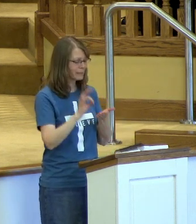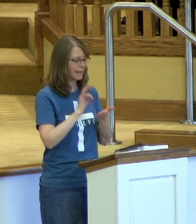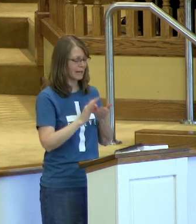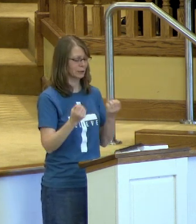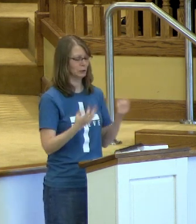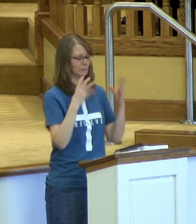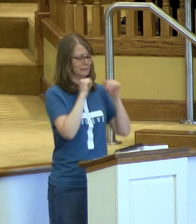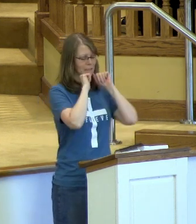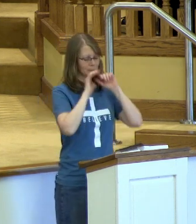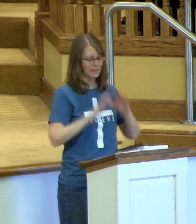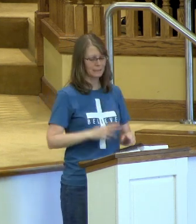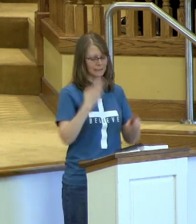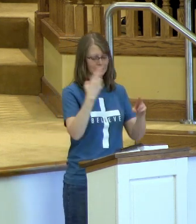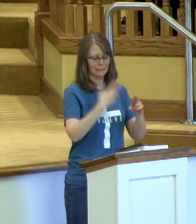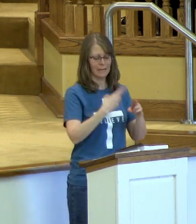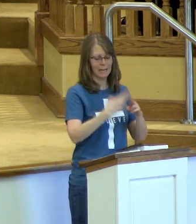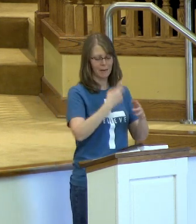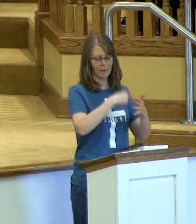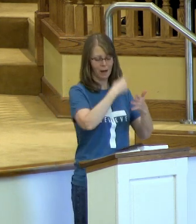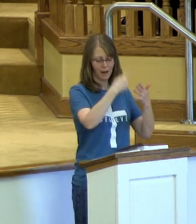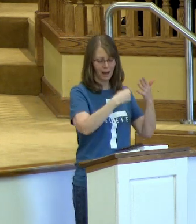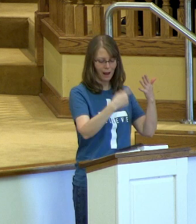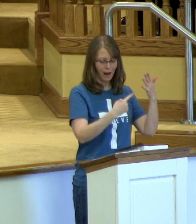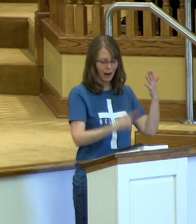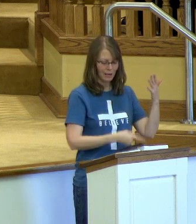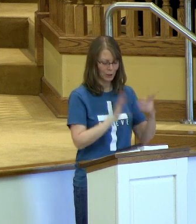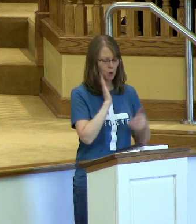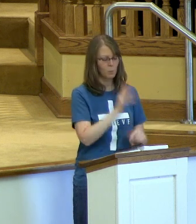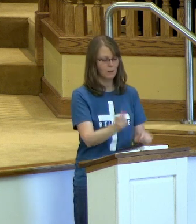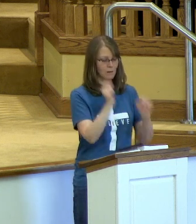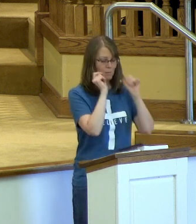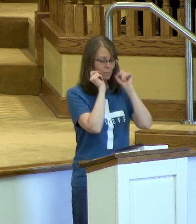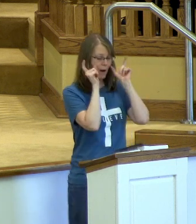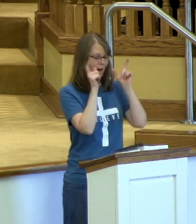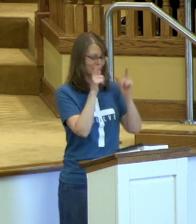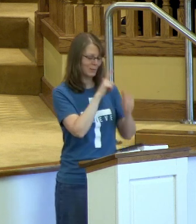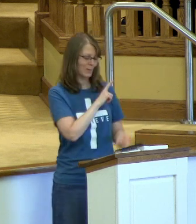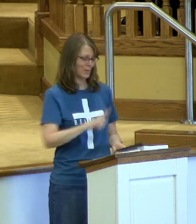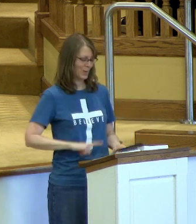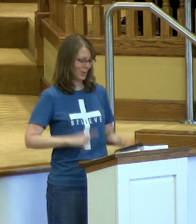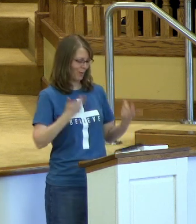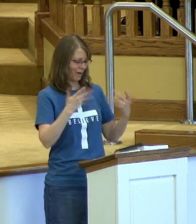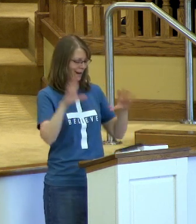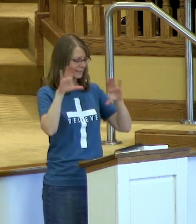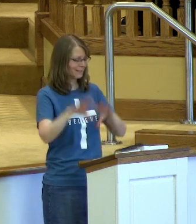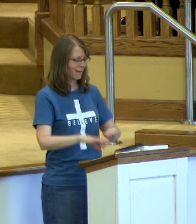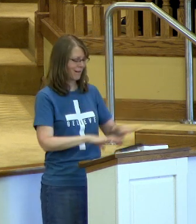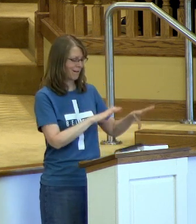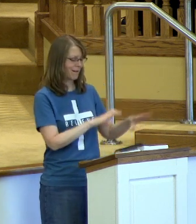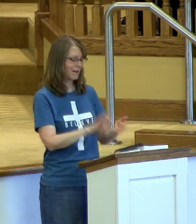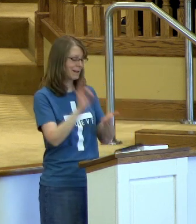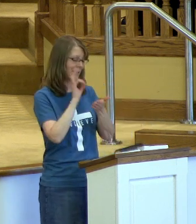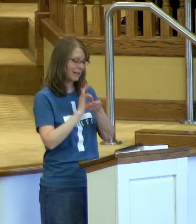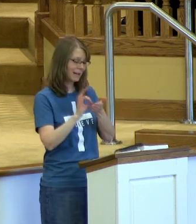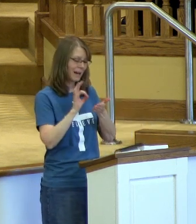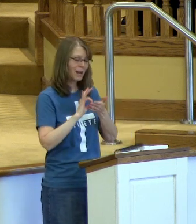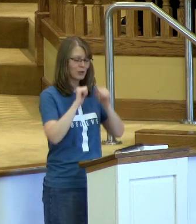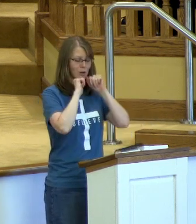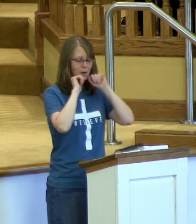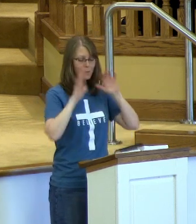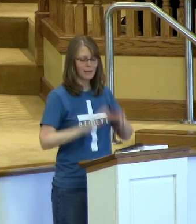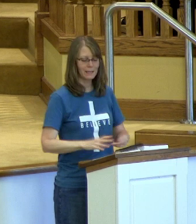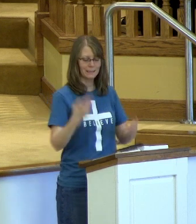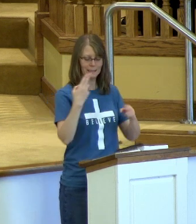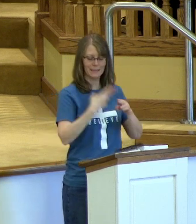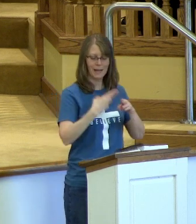name them one by one, and it will surprise you what the Lord has done. Count your blessings,